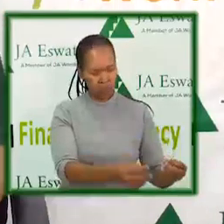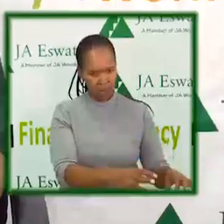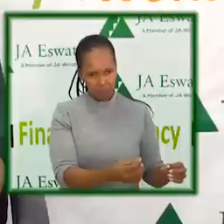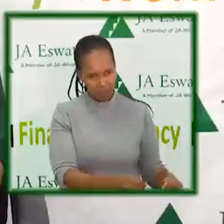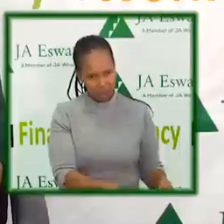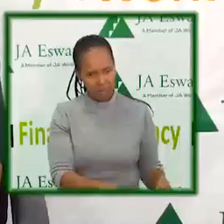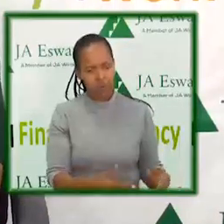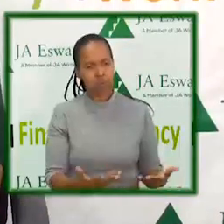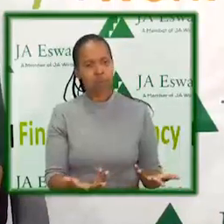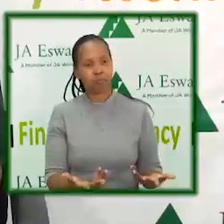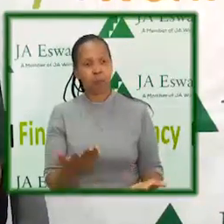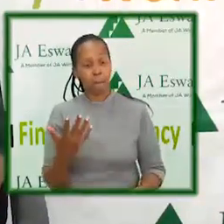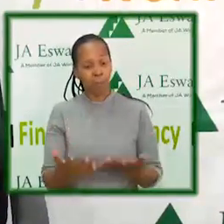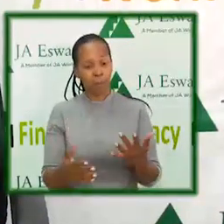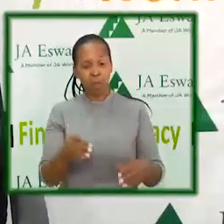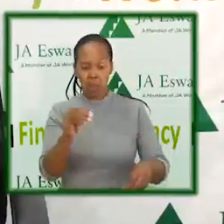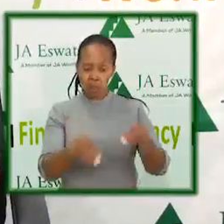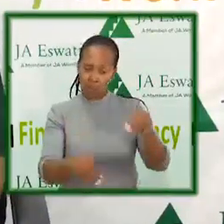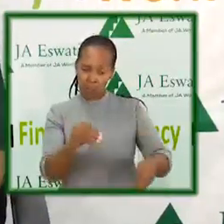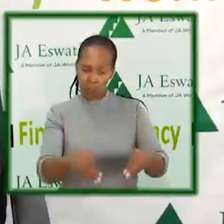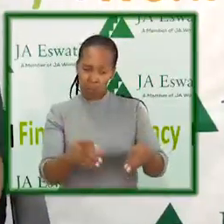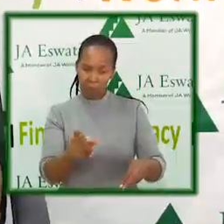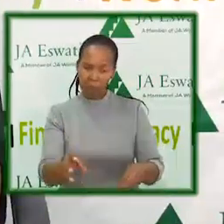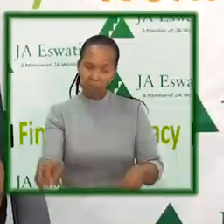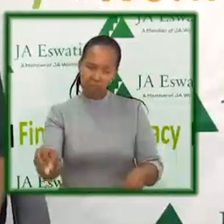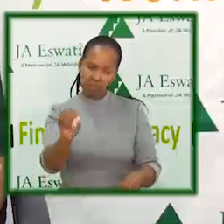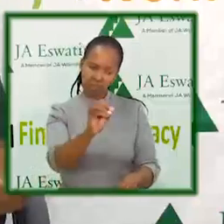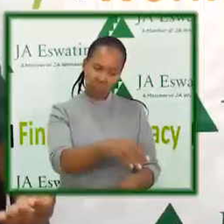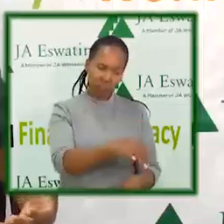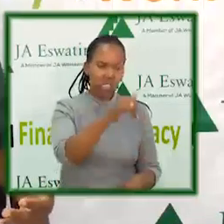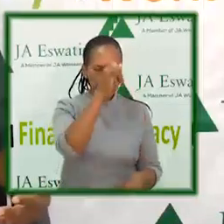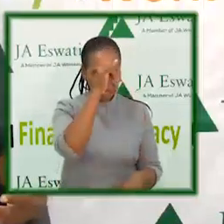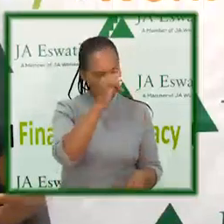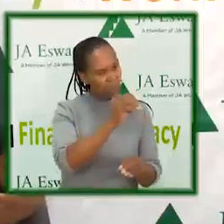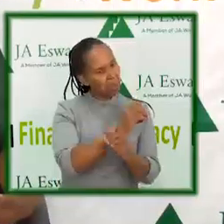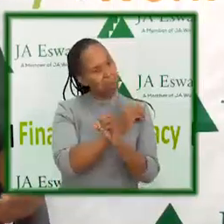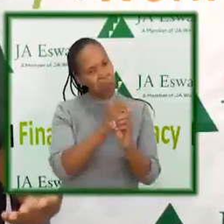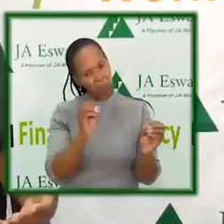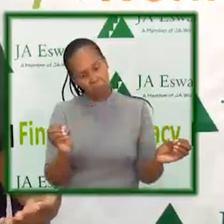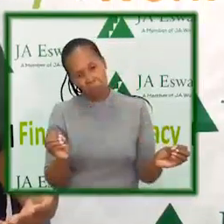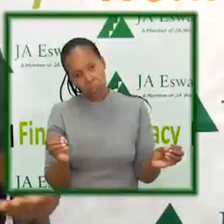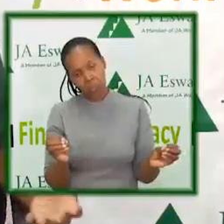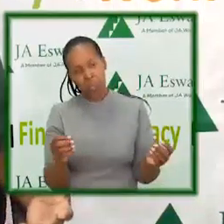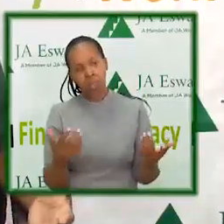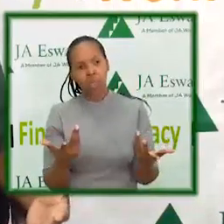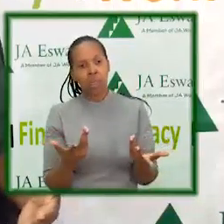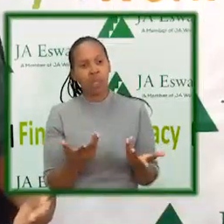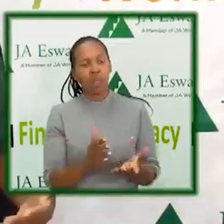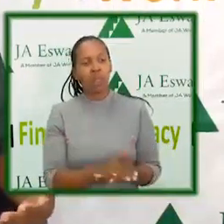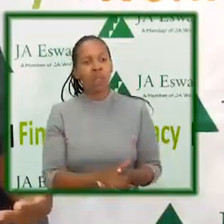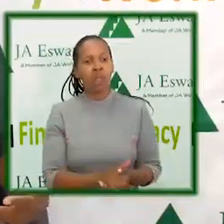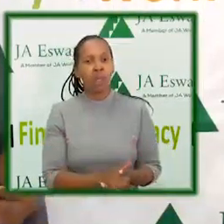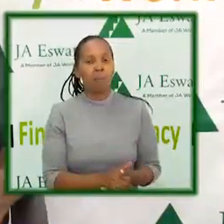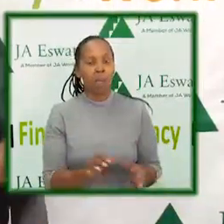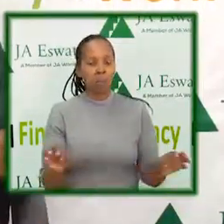to vote someone into a leading position, yet the qualities he or she are those of a manager.